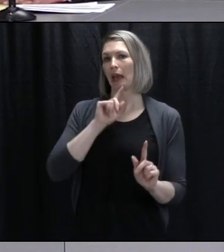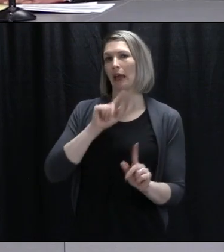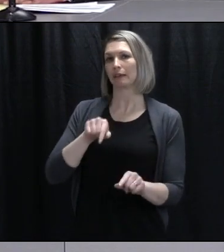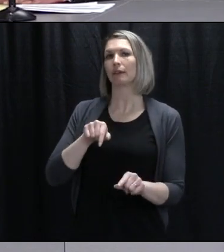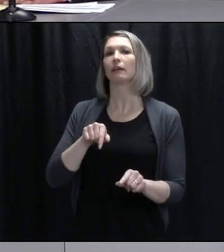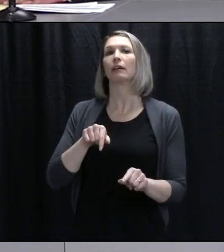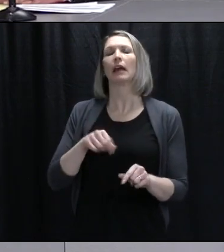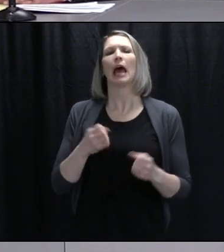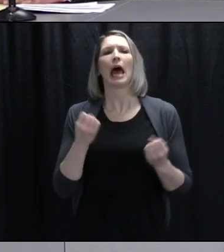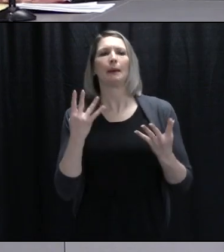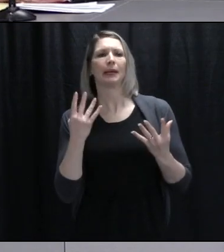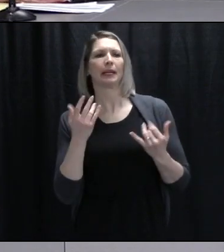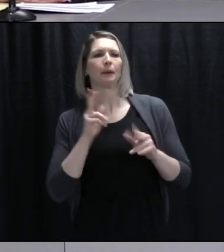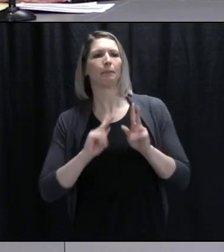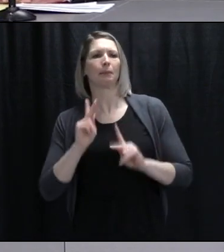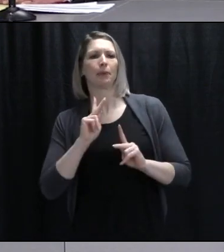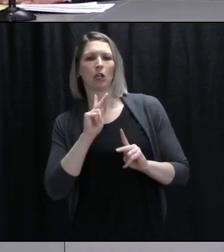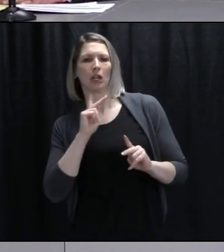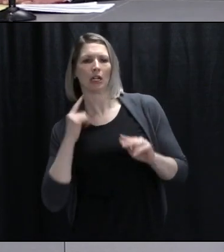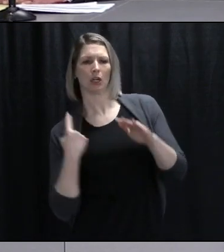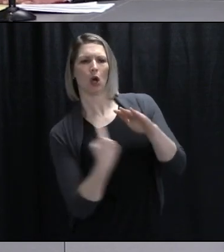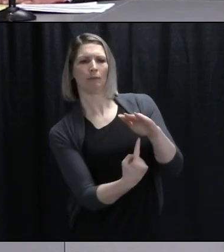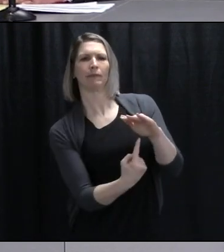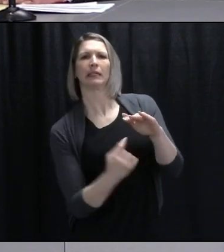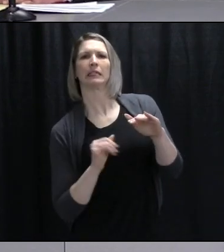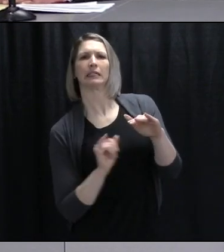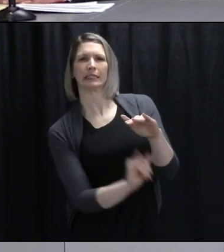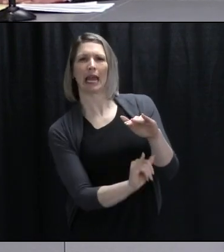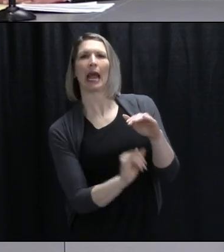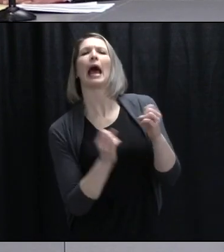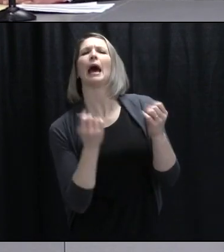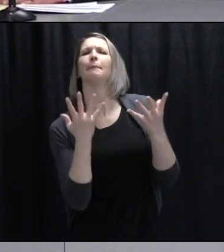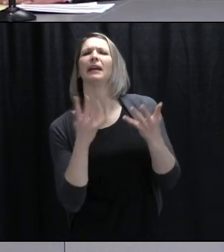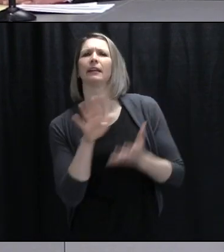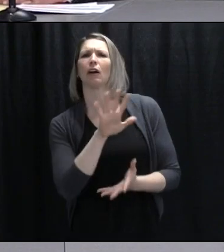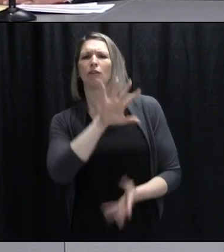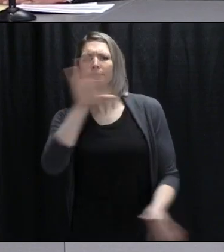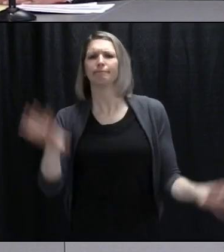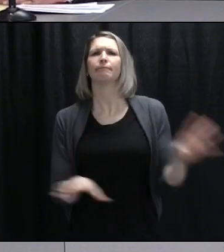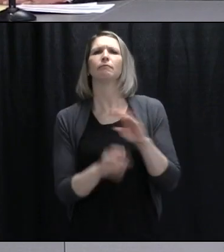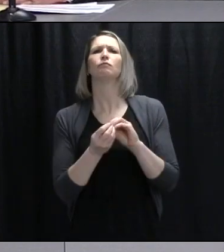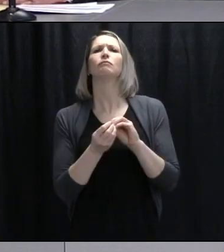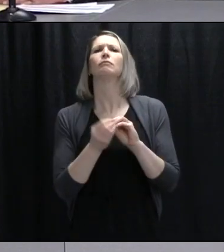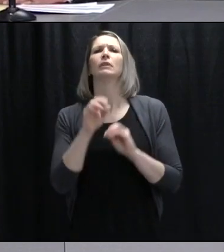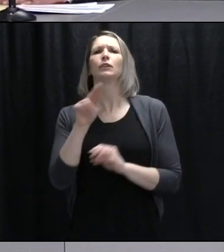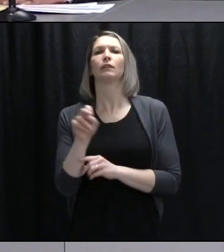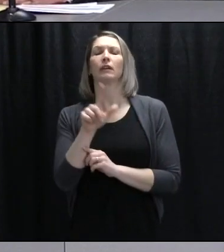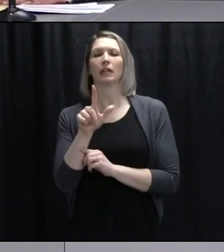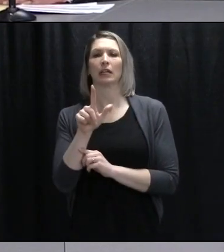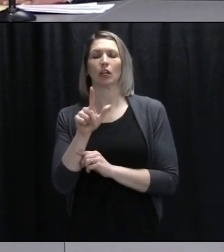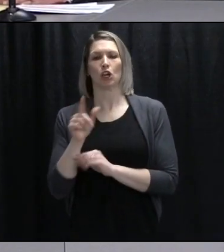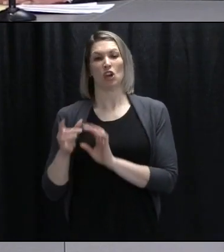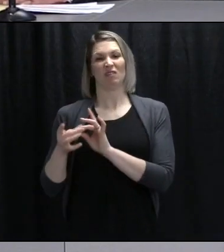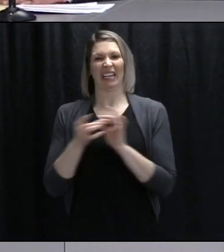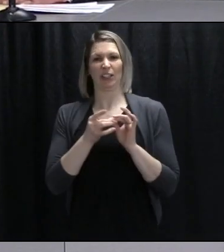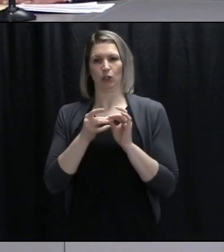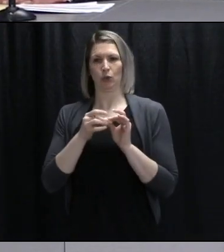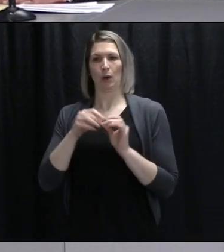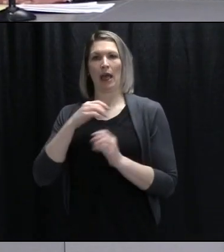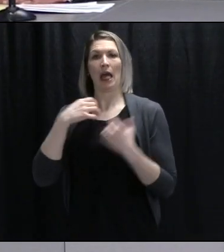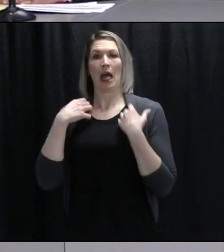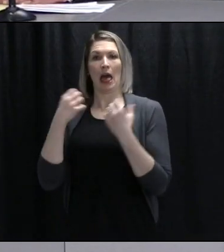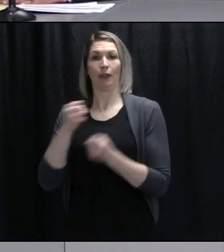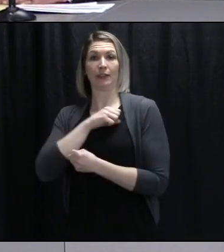been ordered to self-isolate? My understanding is from the point of view of staff, I can give you that